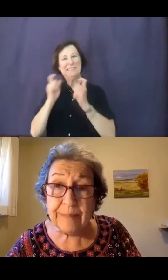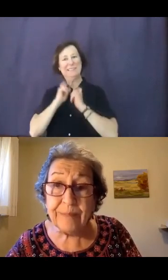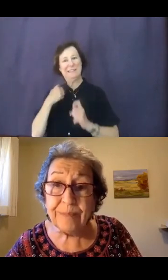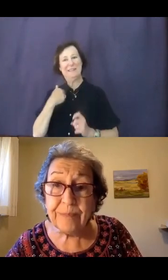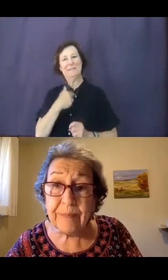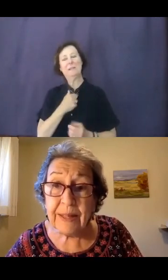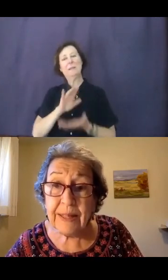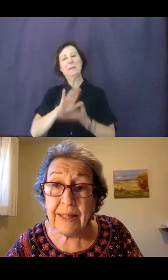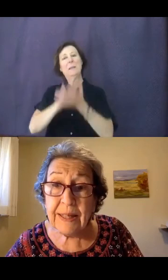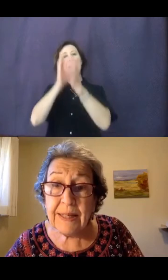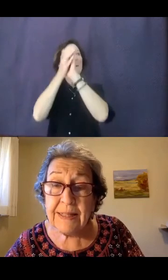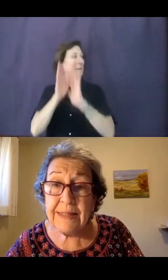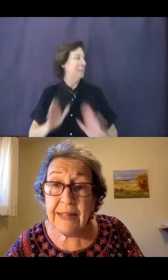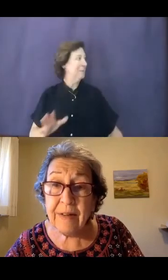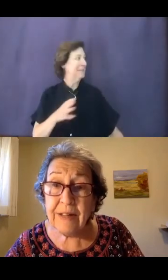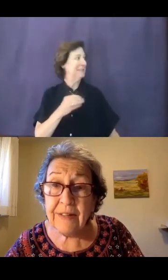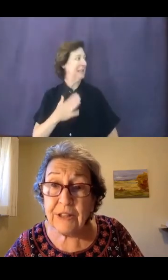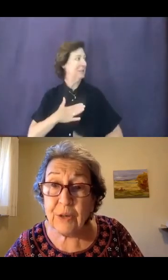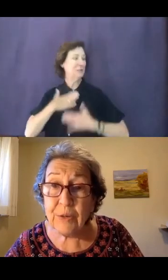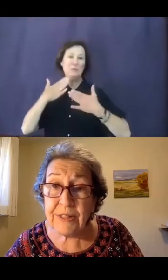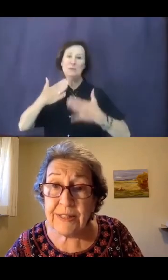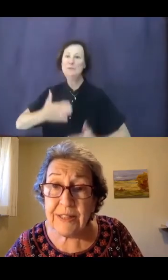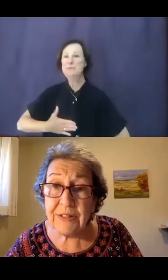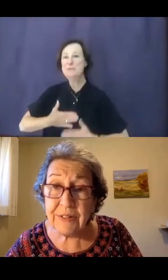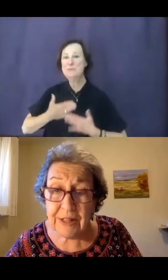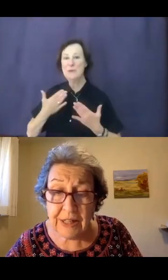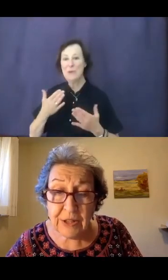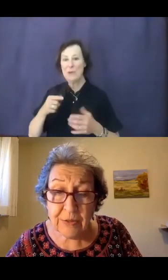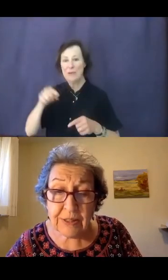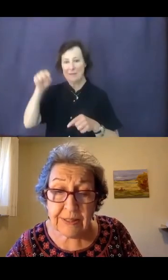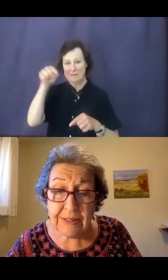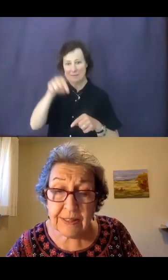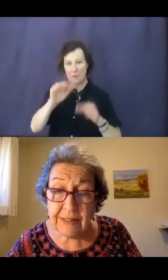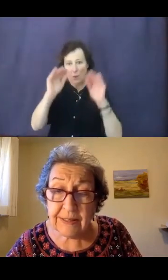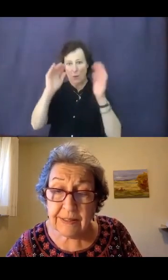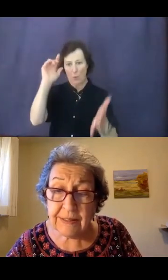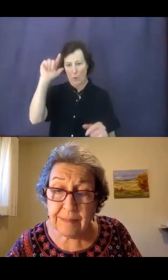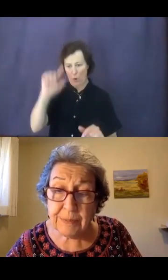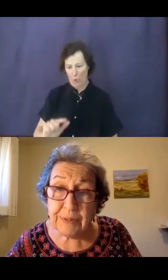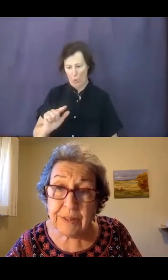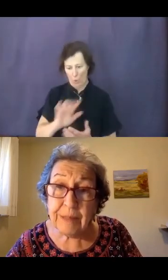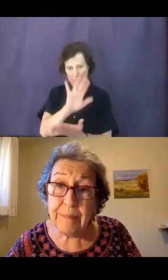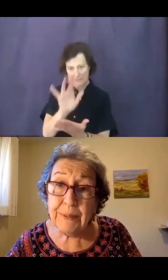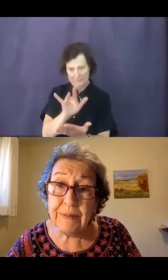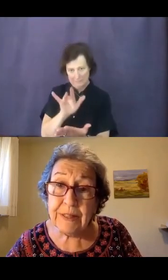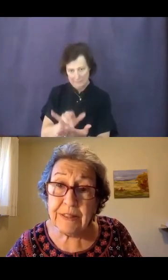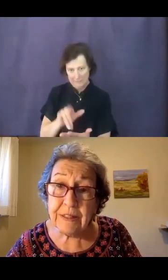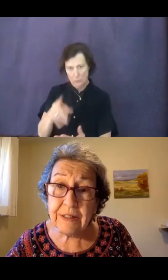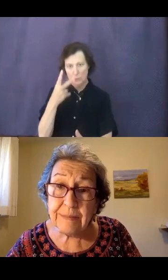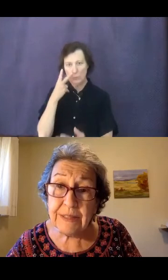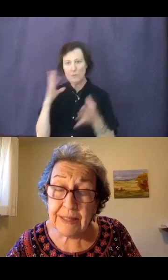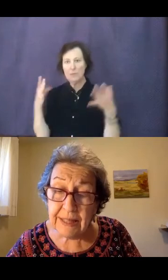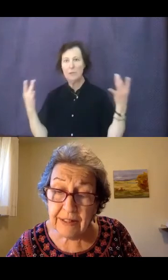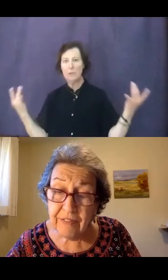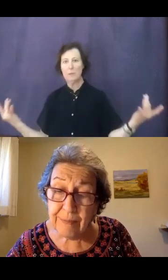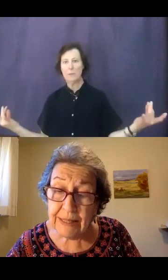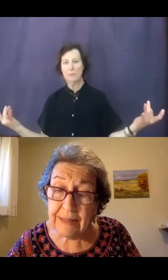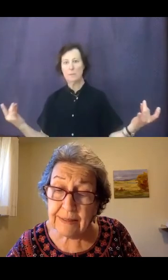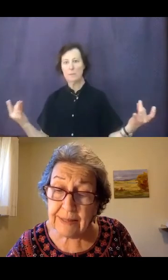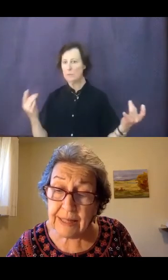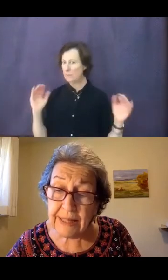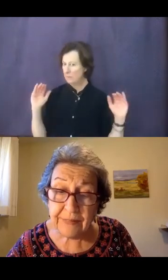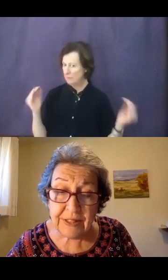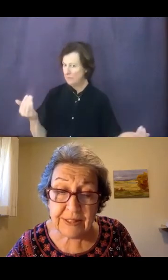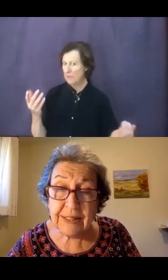joy. Down in the lower center, you can see the Buddha appearing to come to the end of